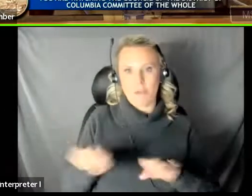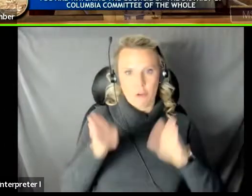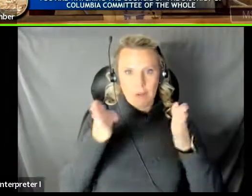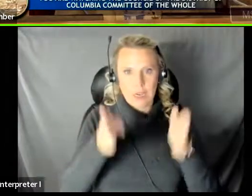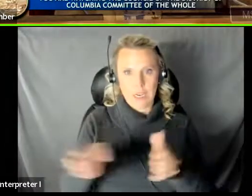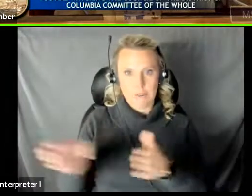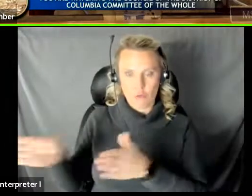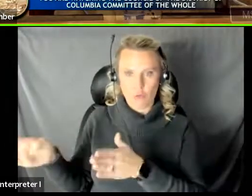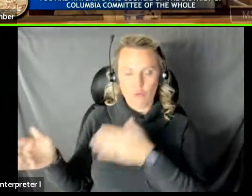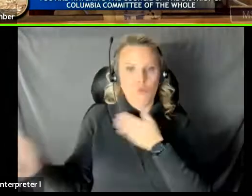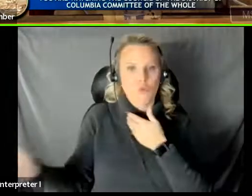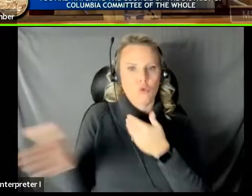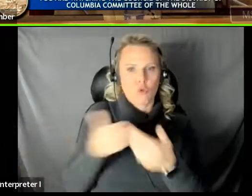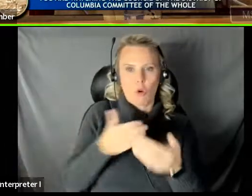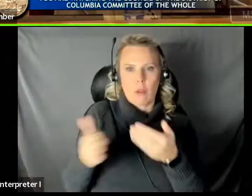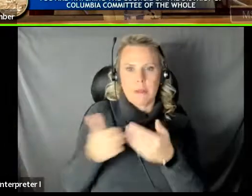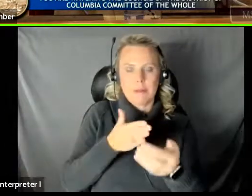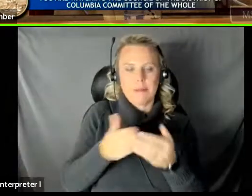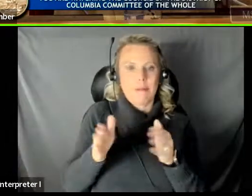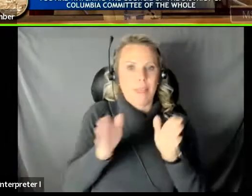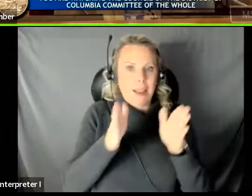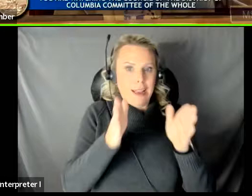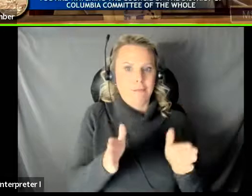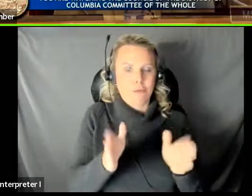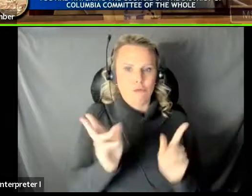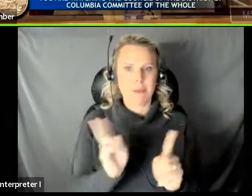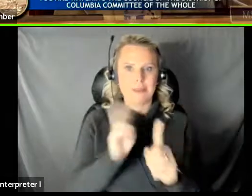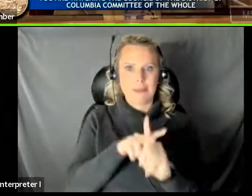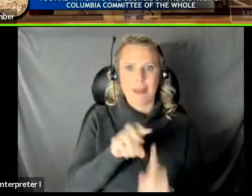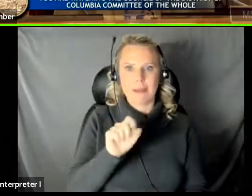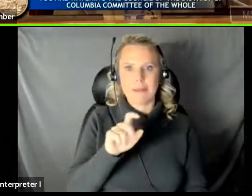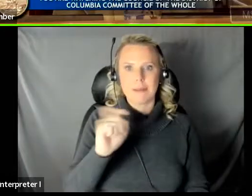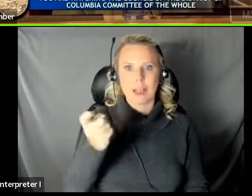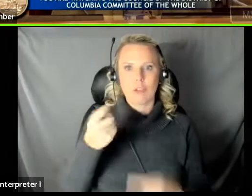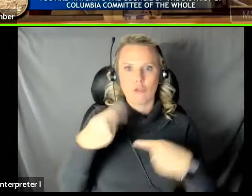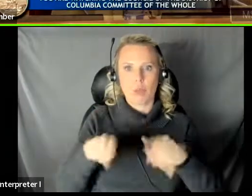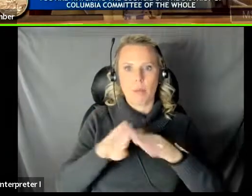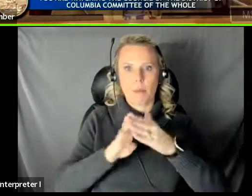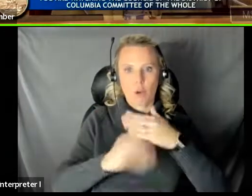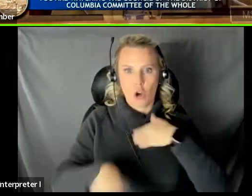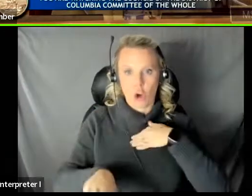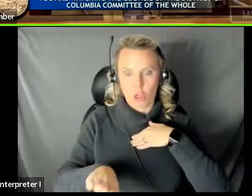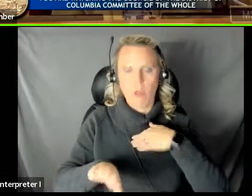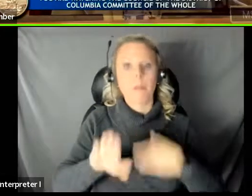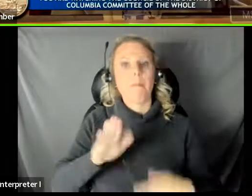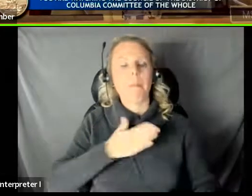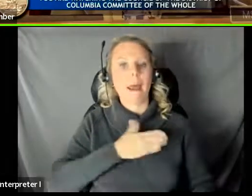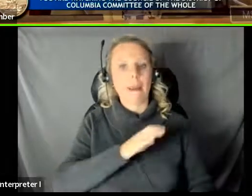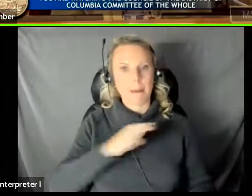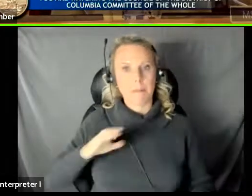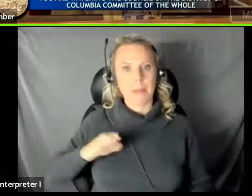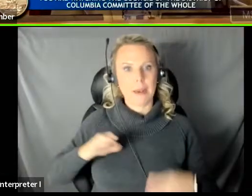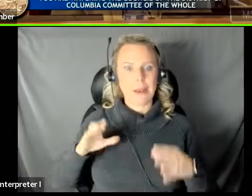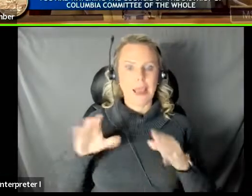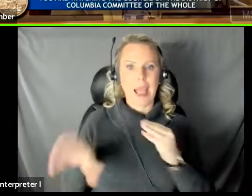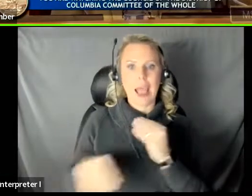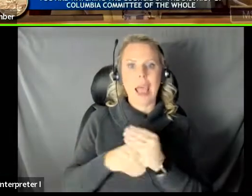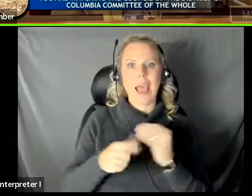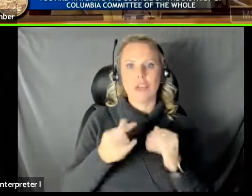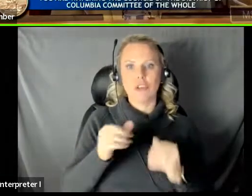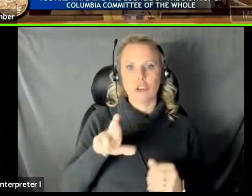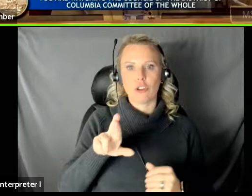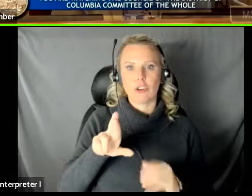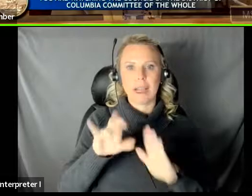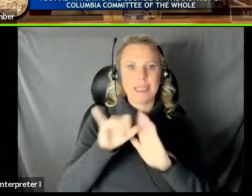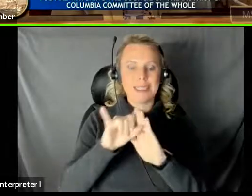individual, regardless of the individual's assigned sex at birth. My committee added the term gender